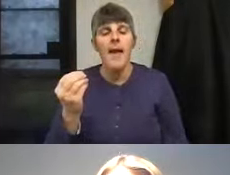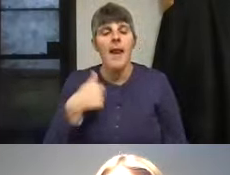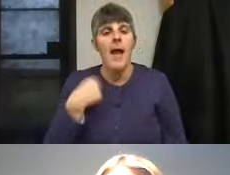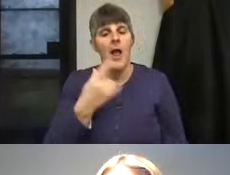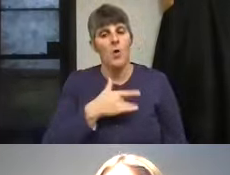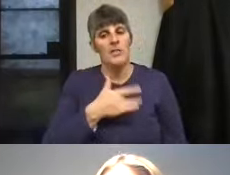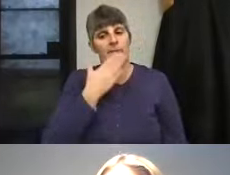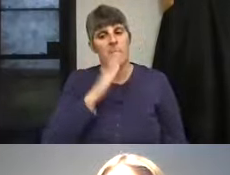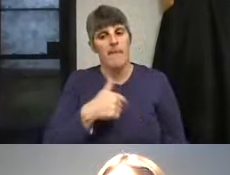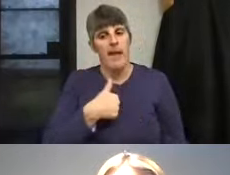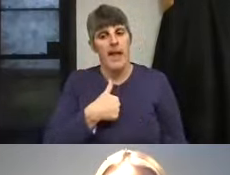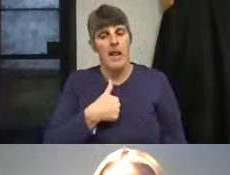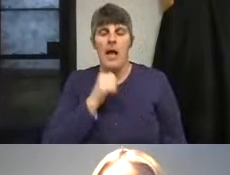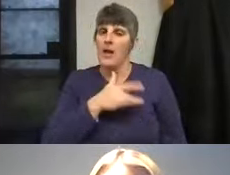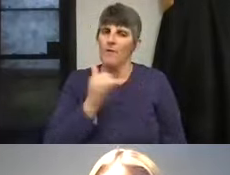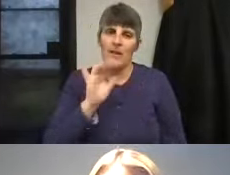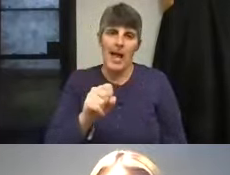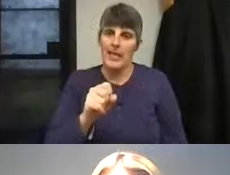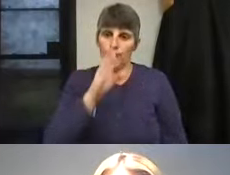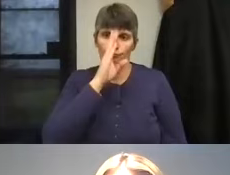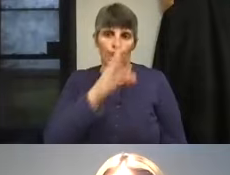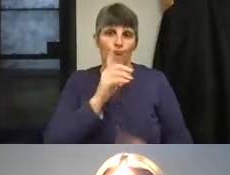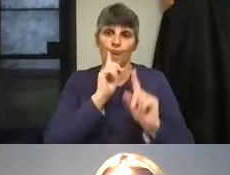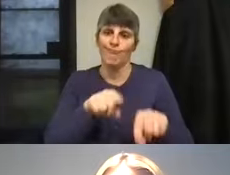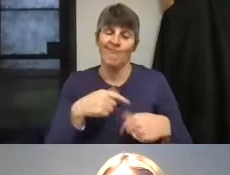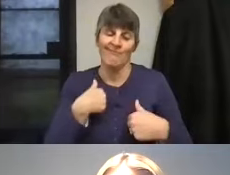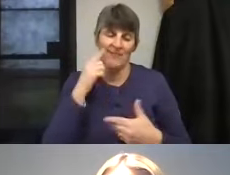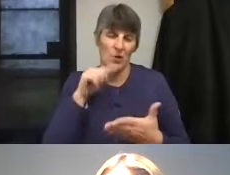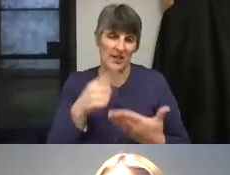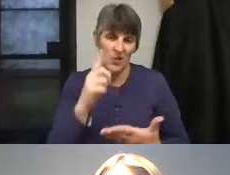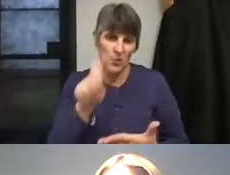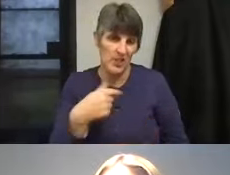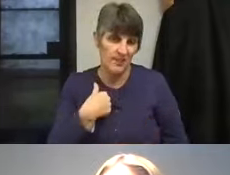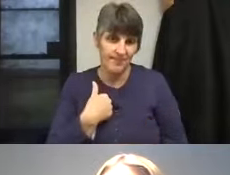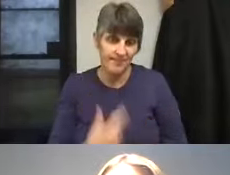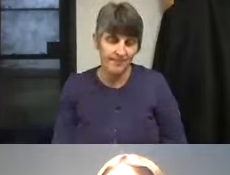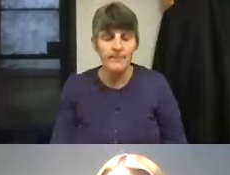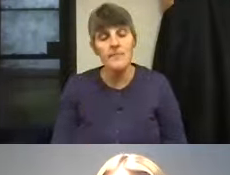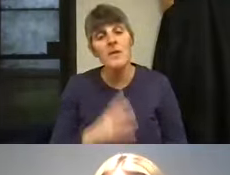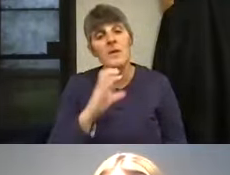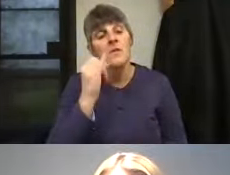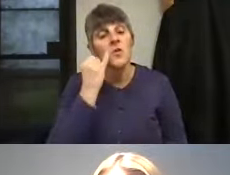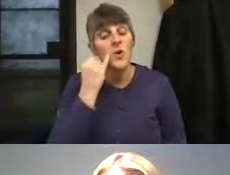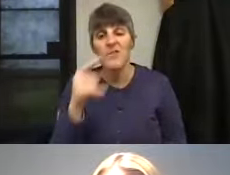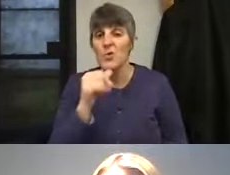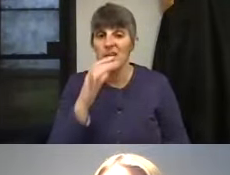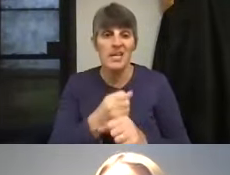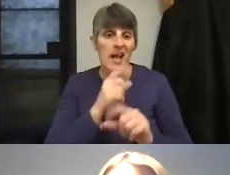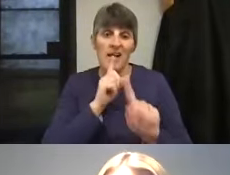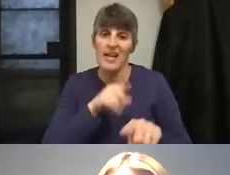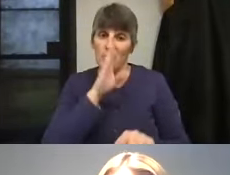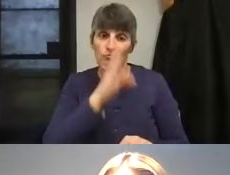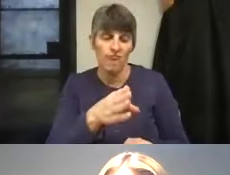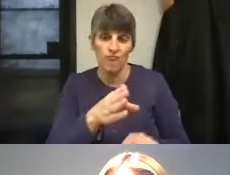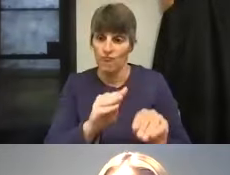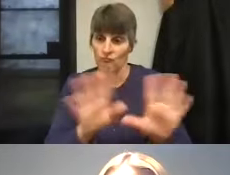bad because I don't feel like I can give a straight answer for this question. And so if you didn't get a straight answer when you